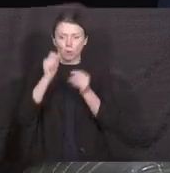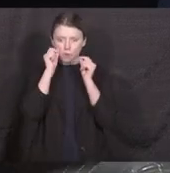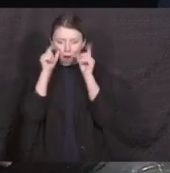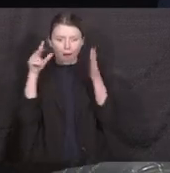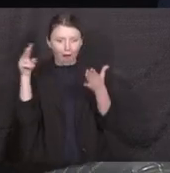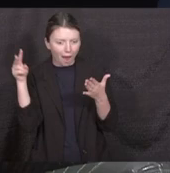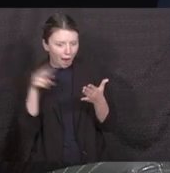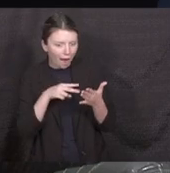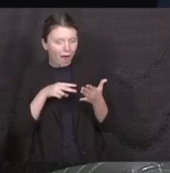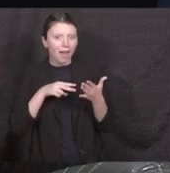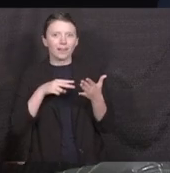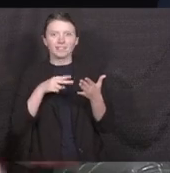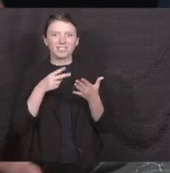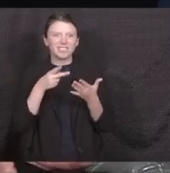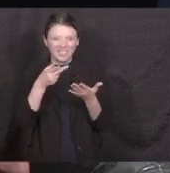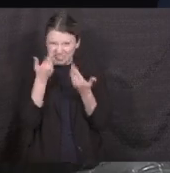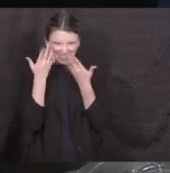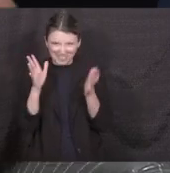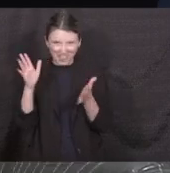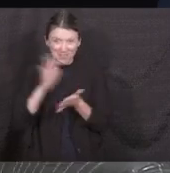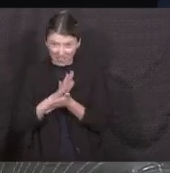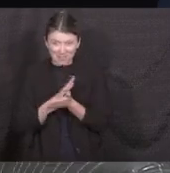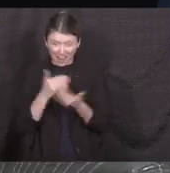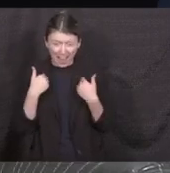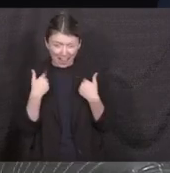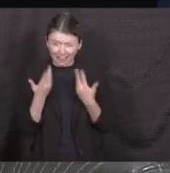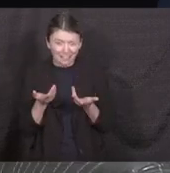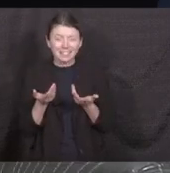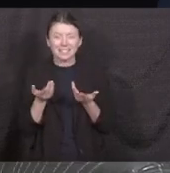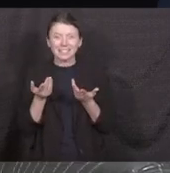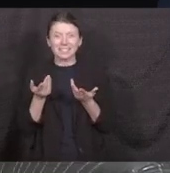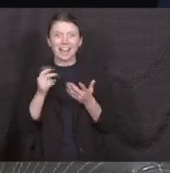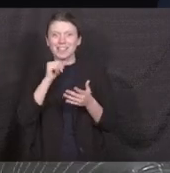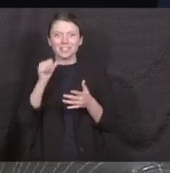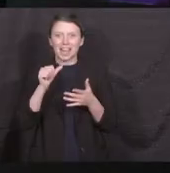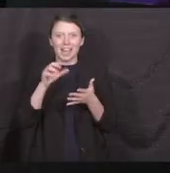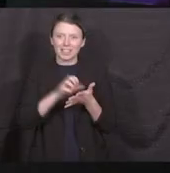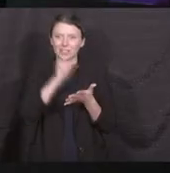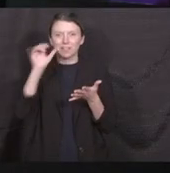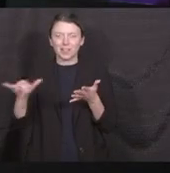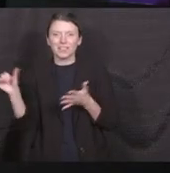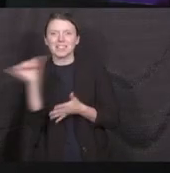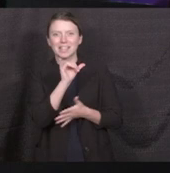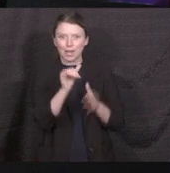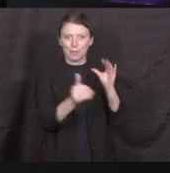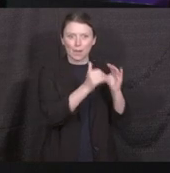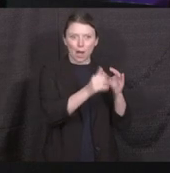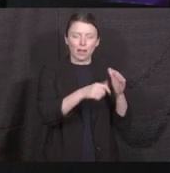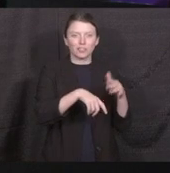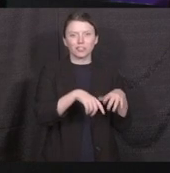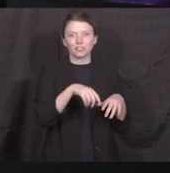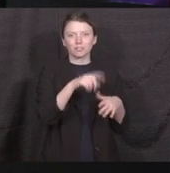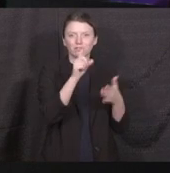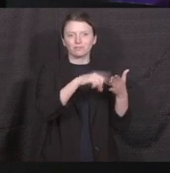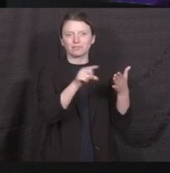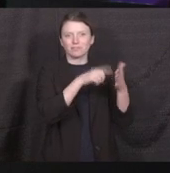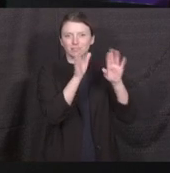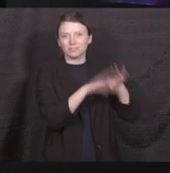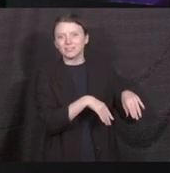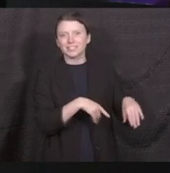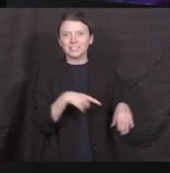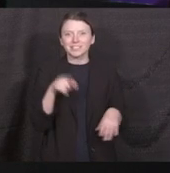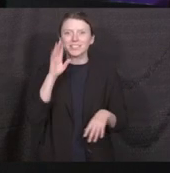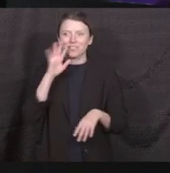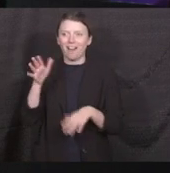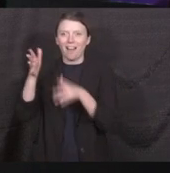surprise. They don't know what paper is anymore, and you can't kind of get rid of it as easily as an email. So it haunts you until you deal with